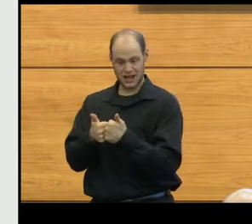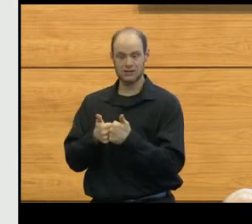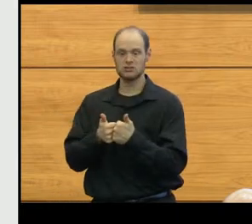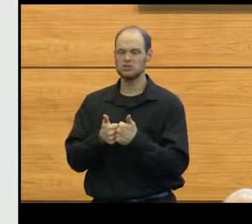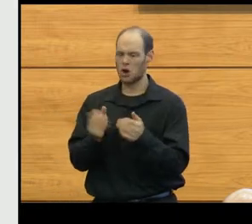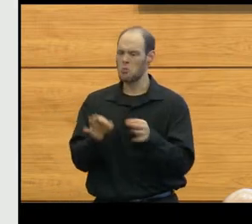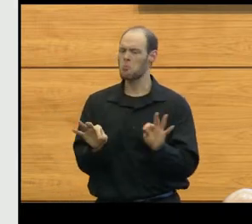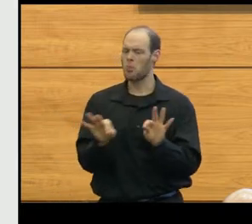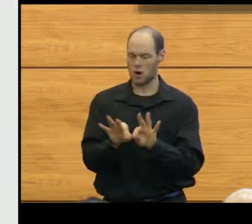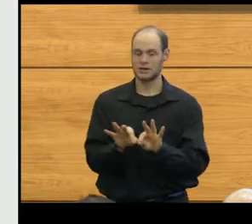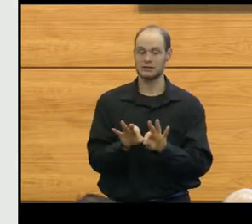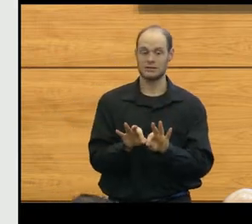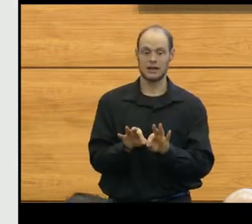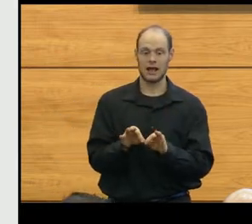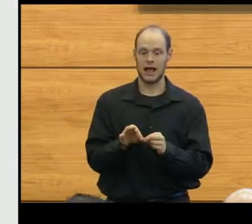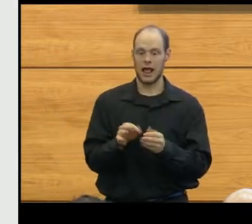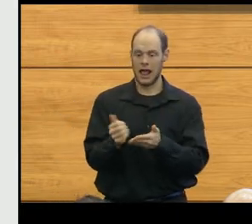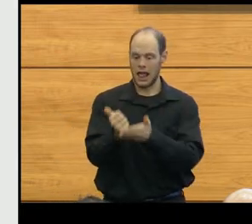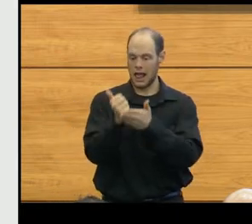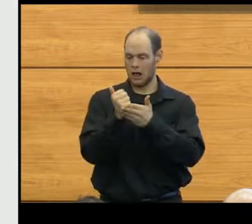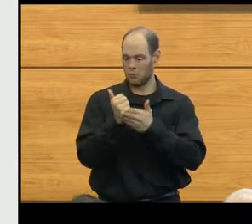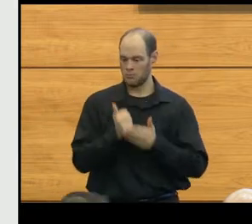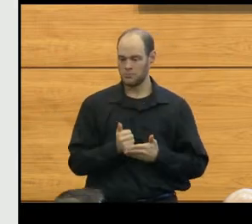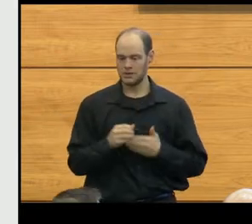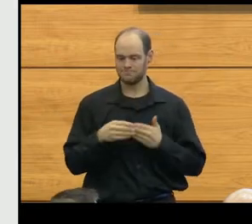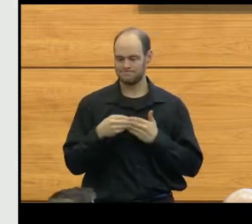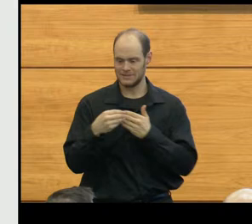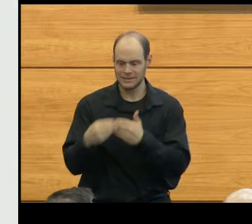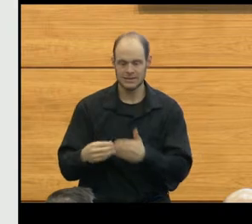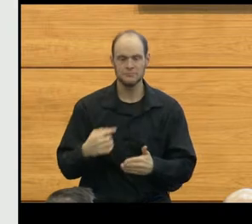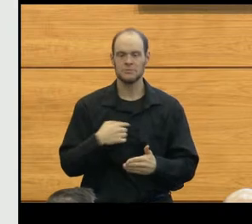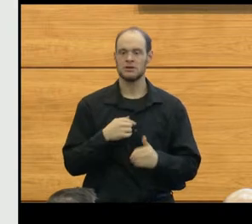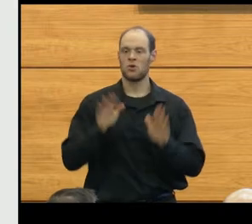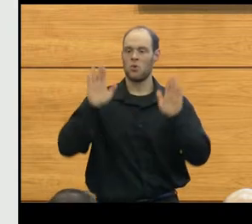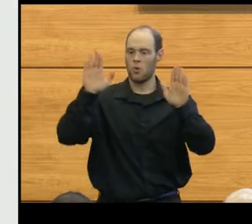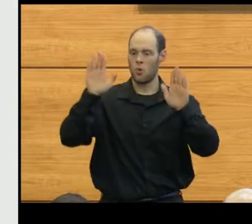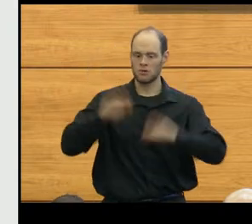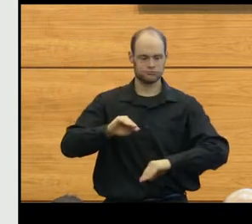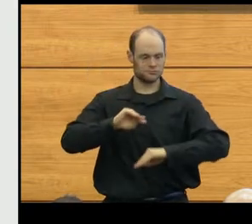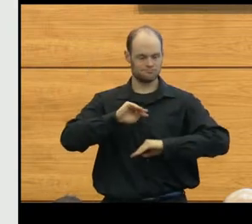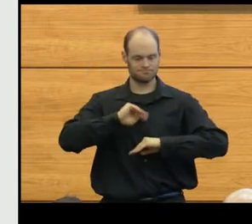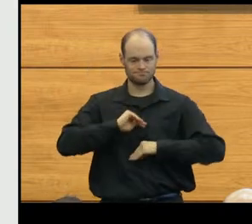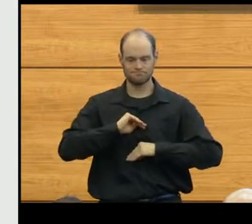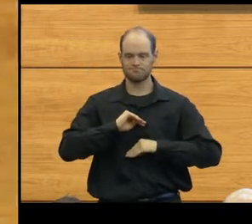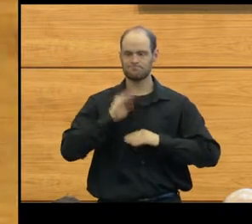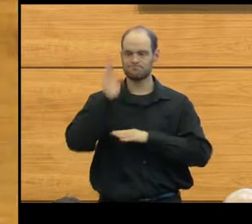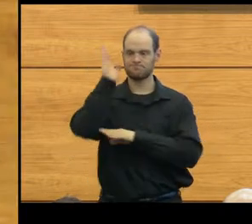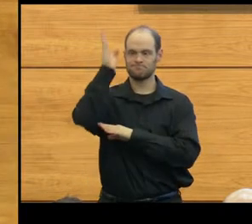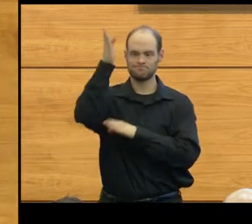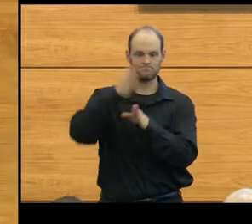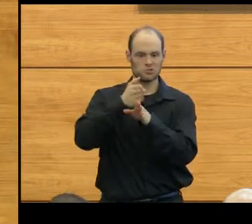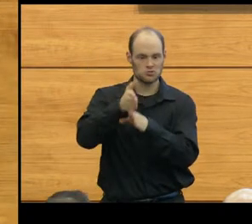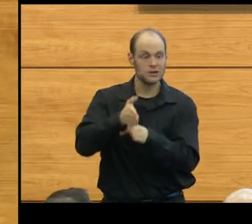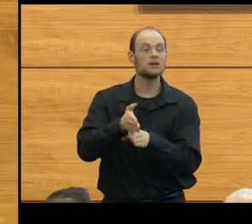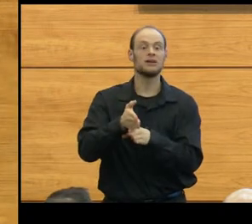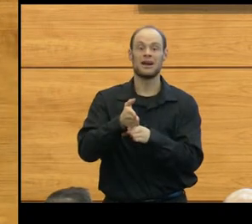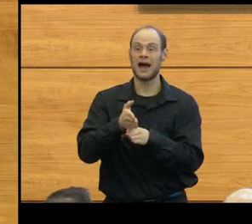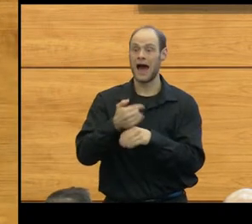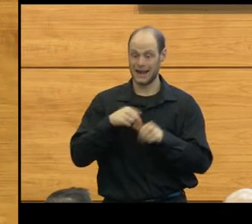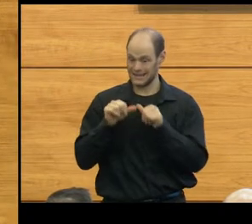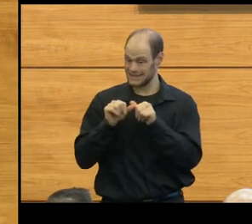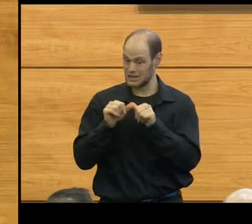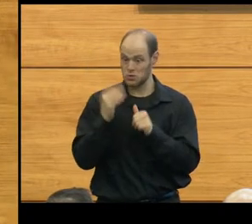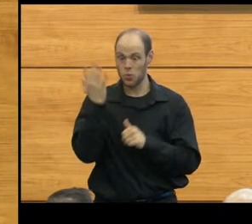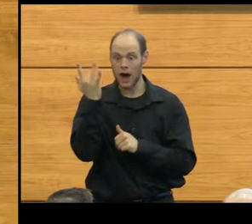important. They've guided me, at least, in a career which has been extraordinarily fulfilling and continues because there are so